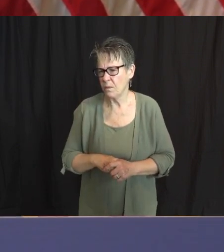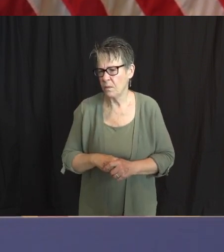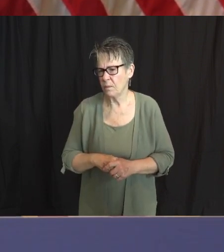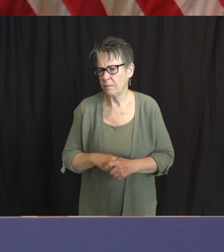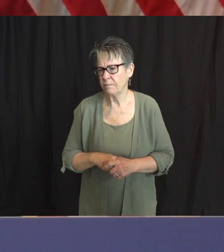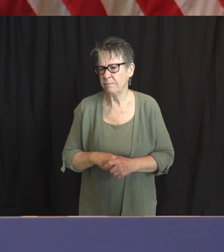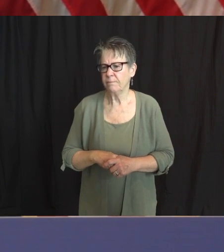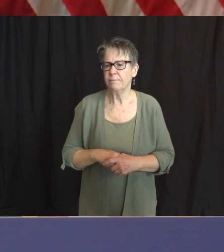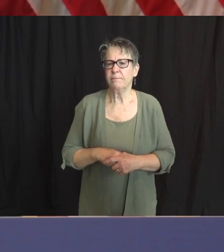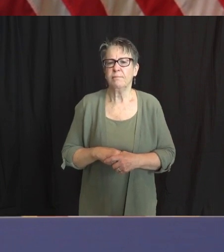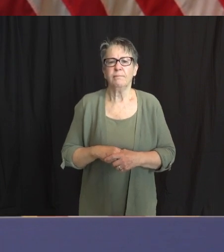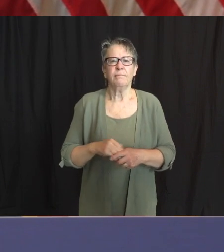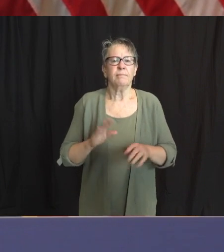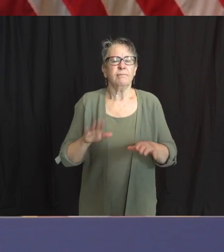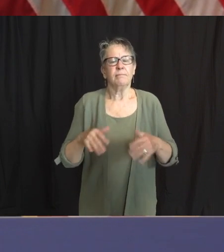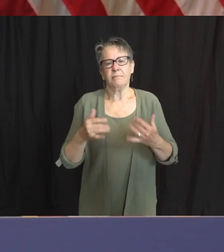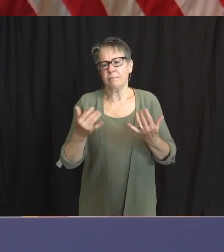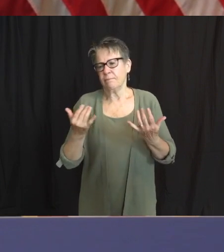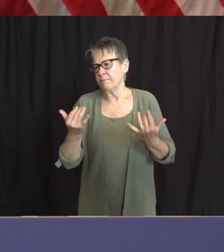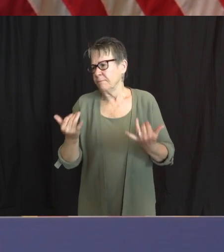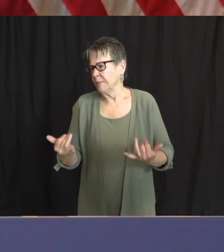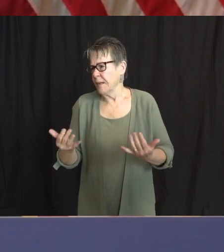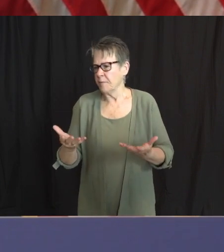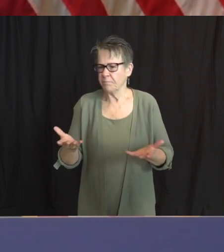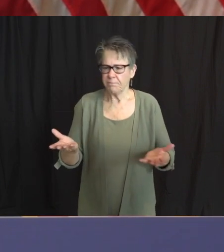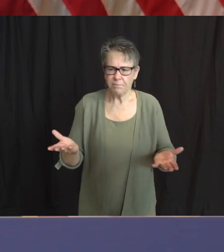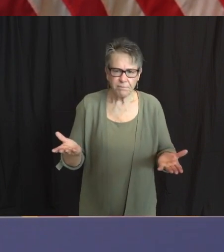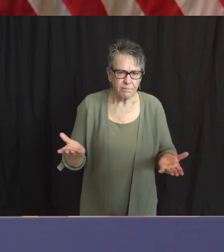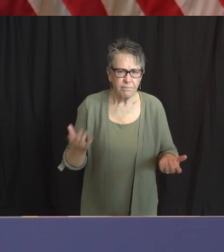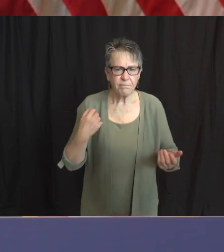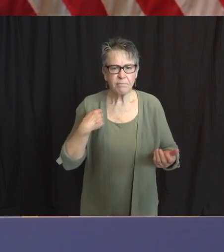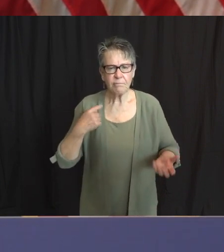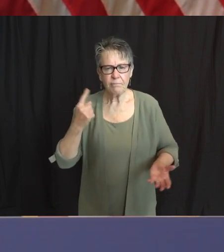difference of opinion here. I think the